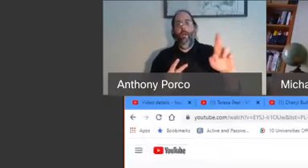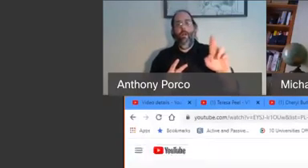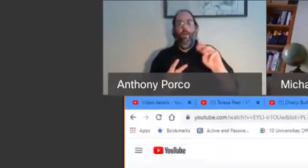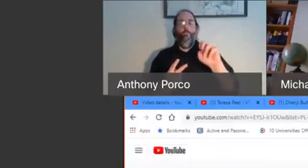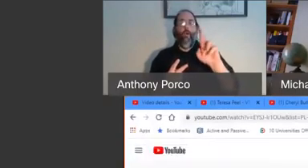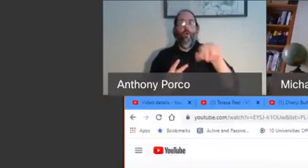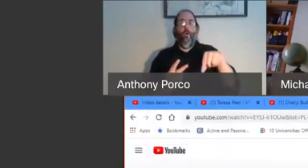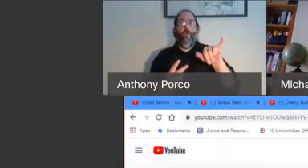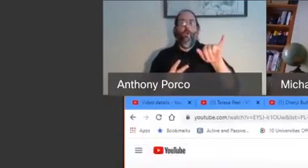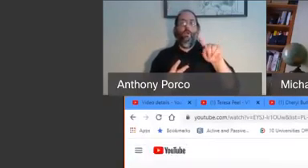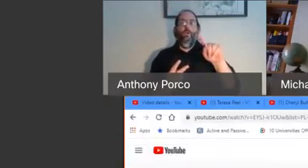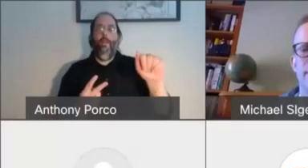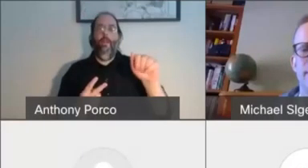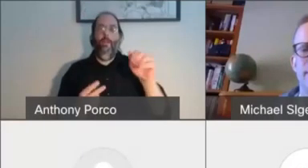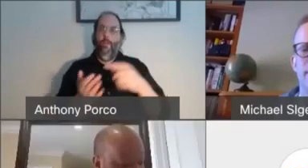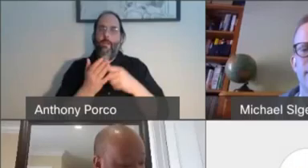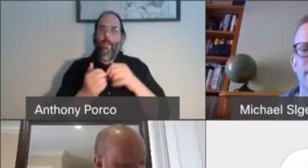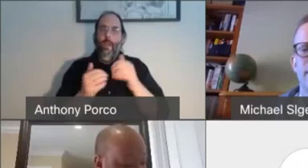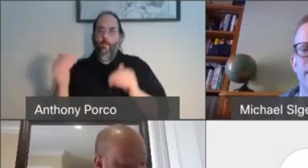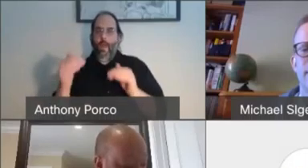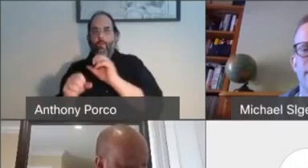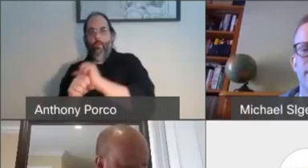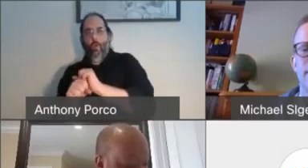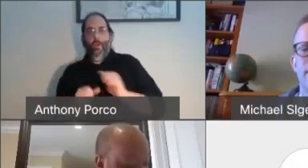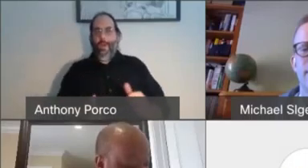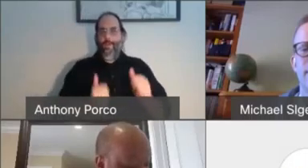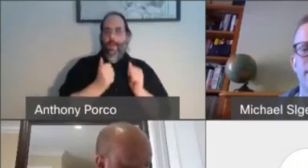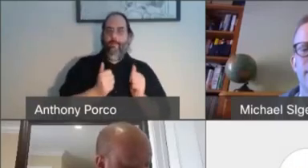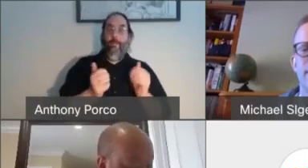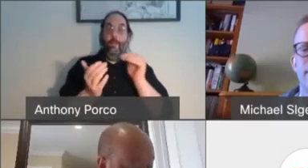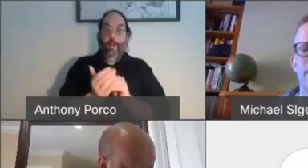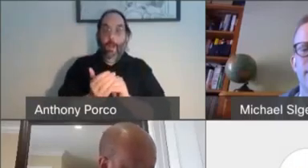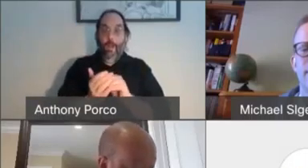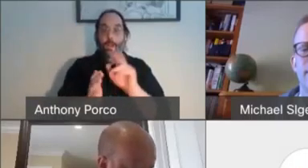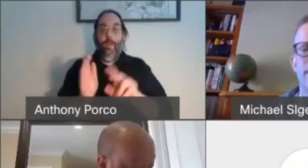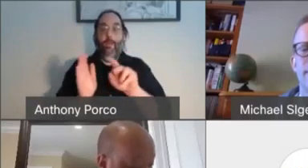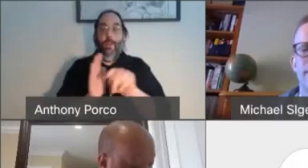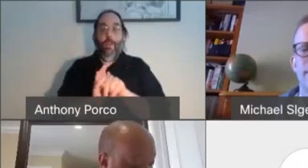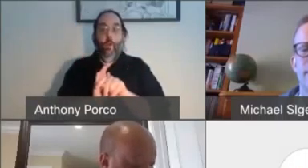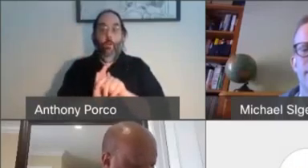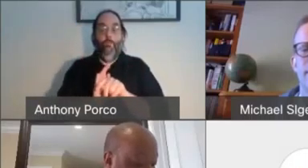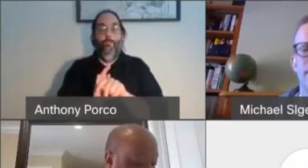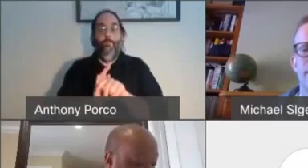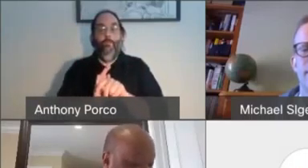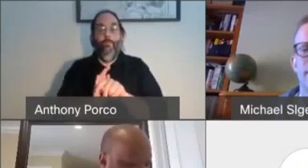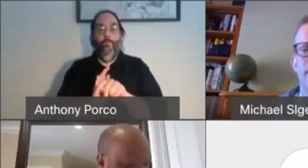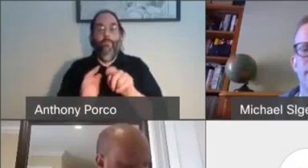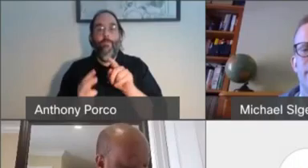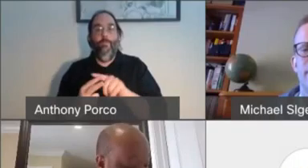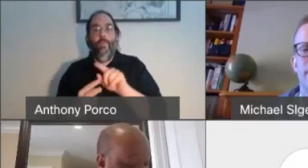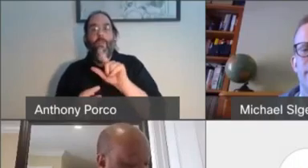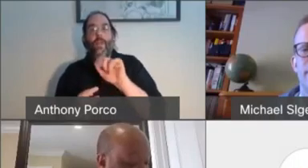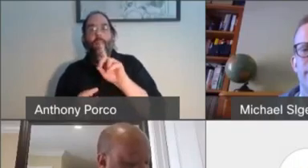and life balance. In that order, once again, we have a video for Ms. Gladys